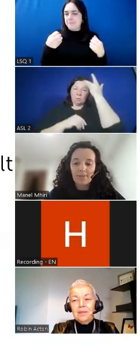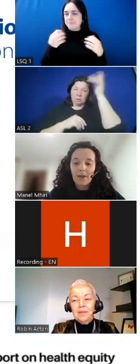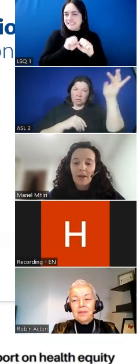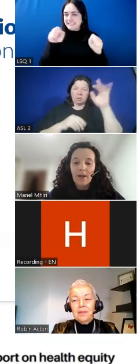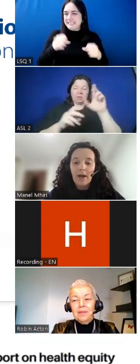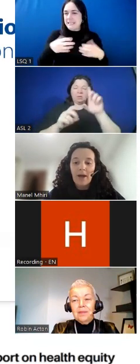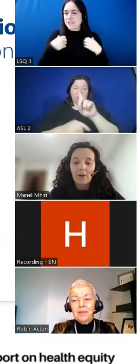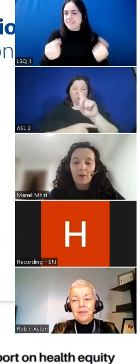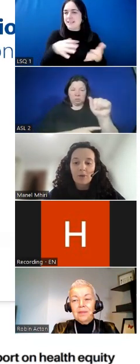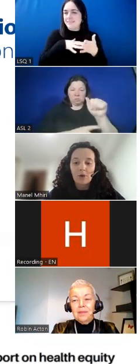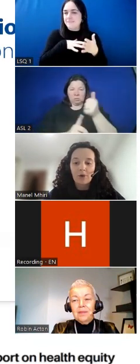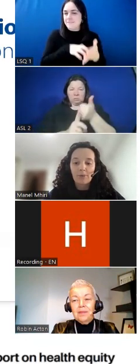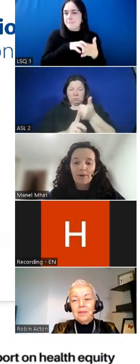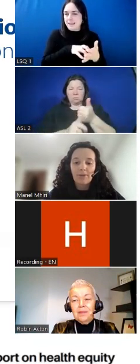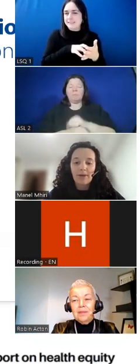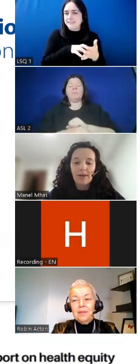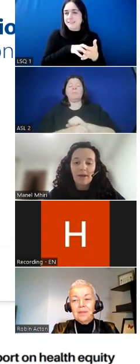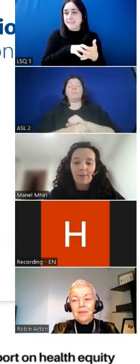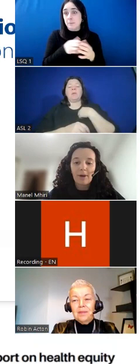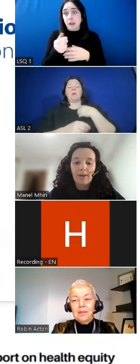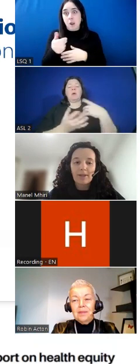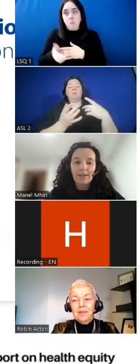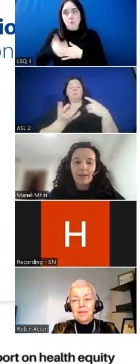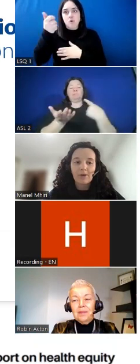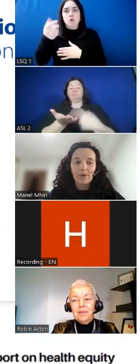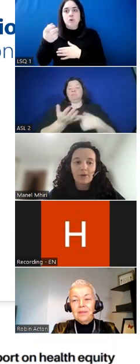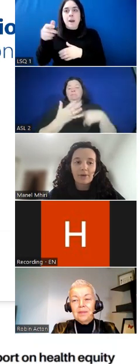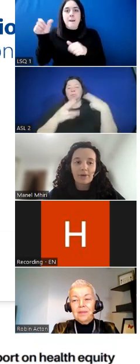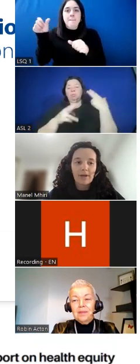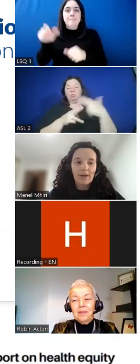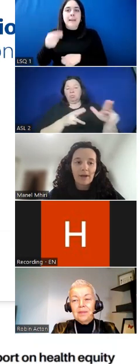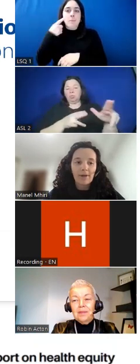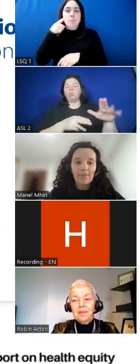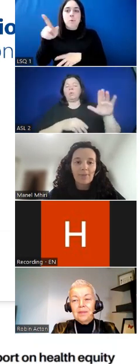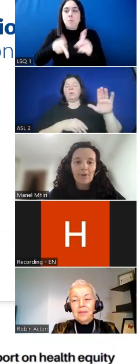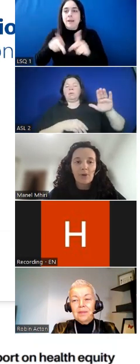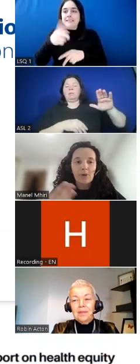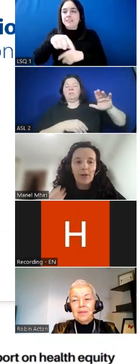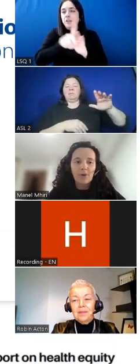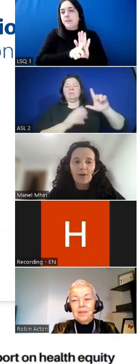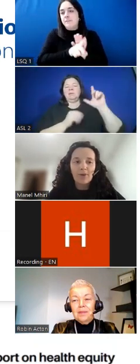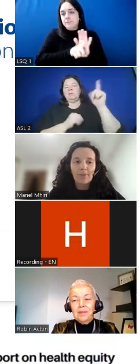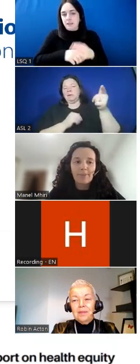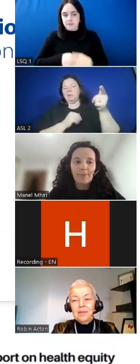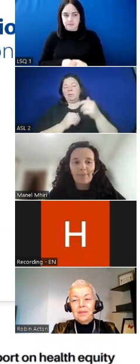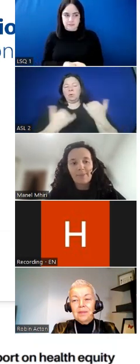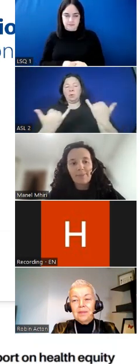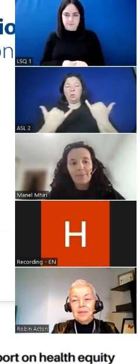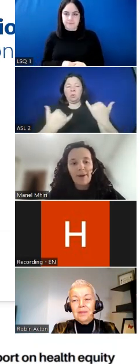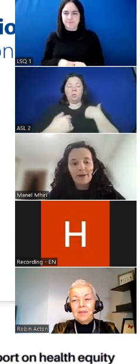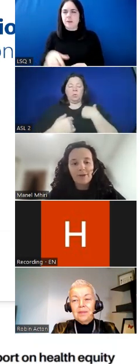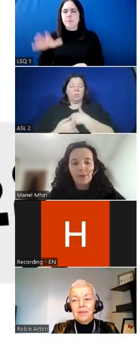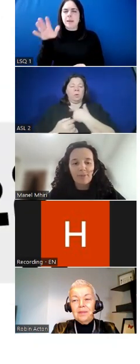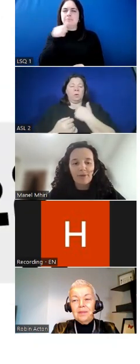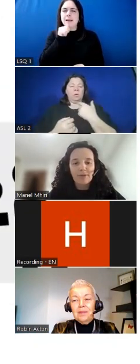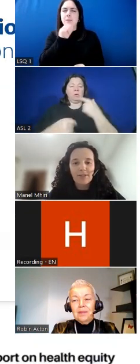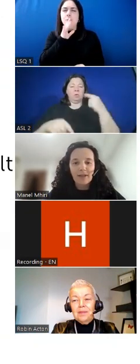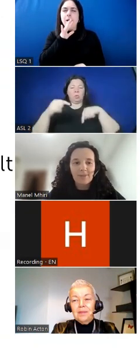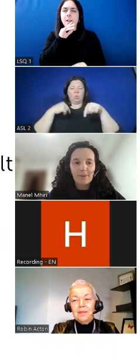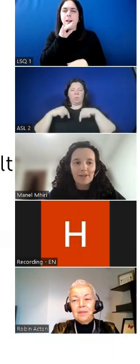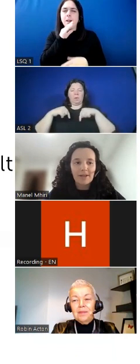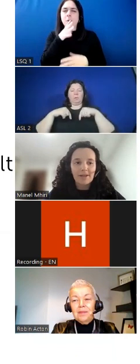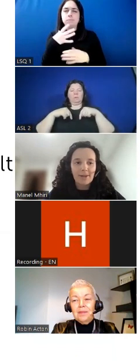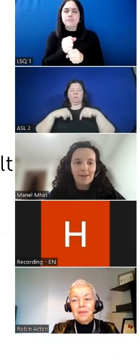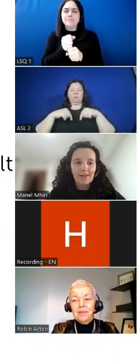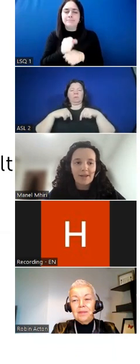disabilities. I also talk briefly about this later on. No, can we go back to the previous